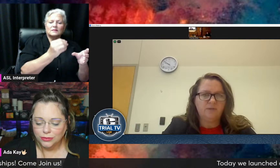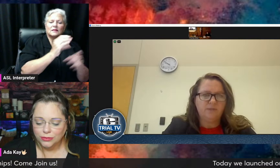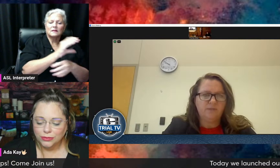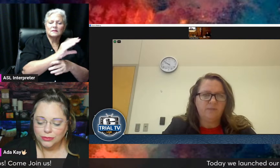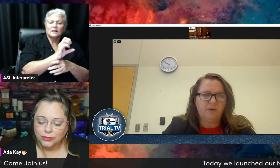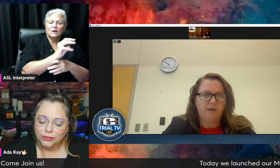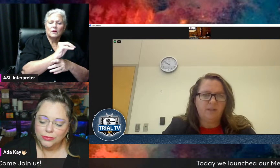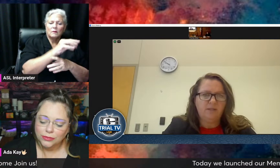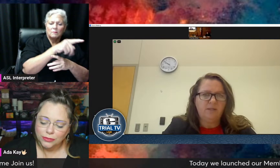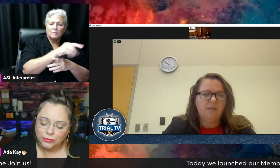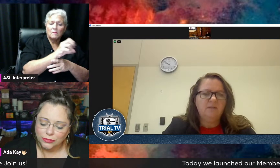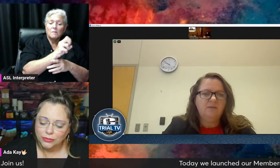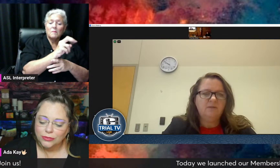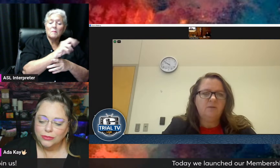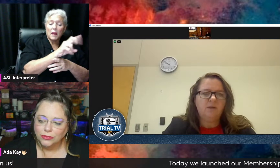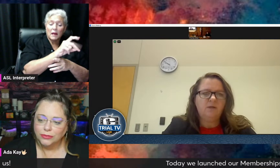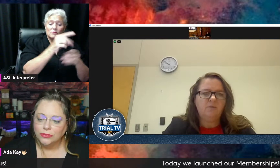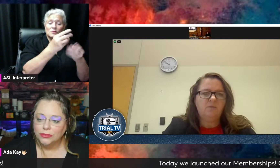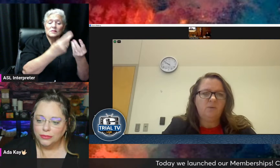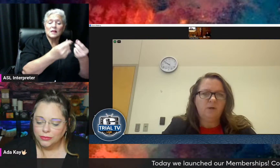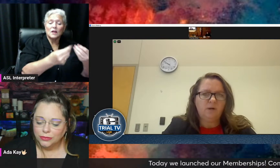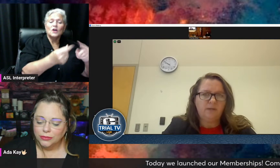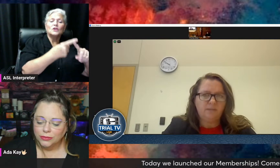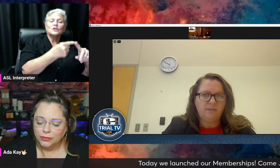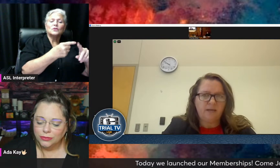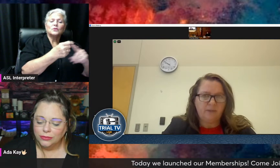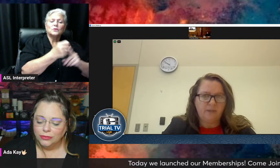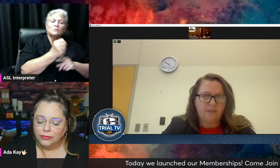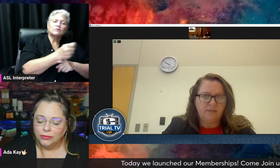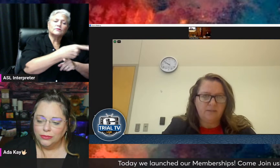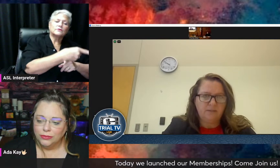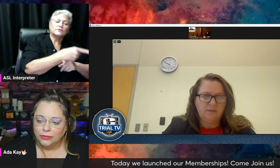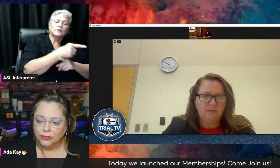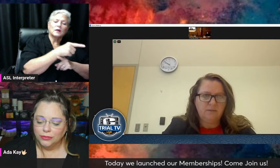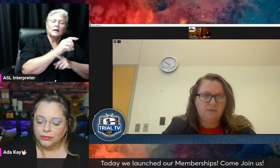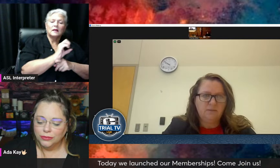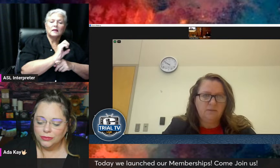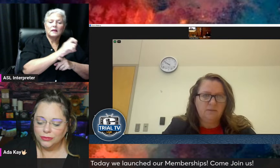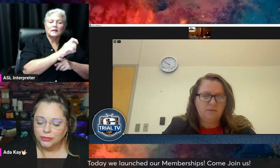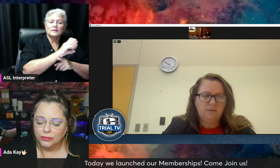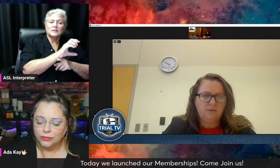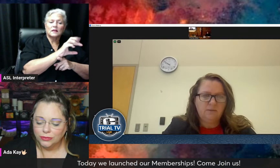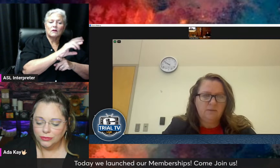to excrete them from the body. So we would call that a metabolite.